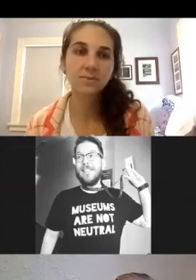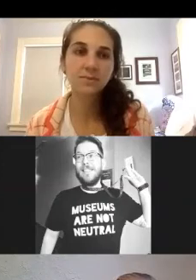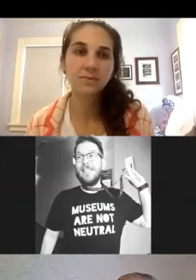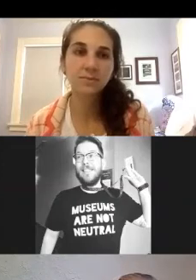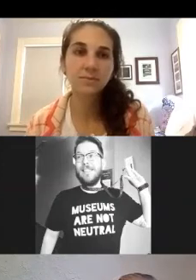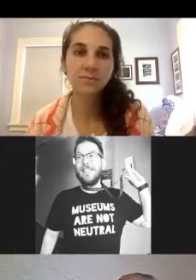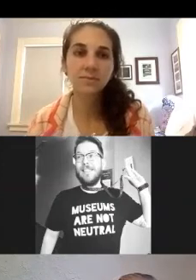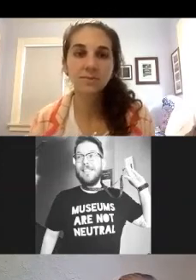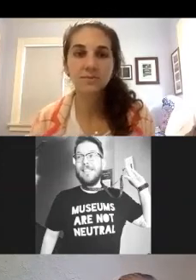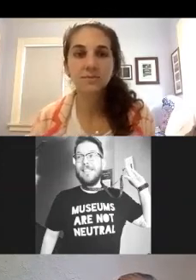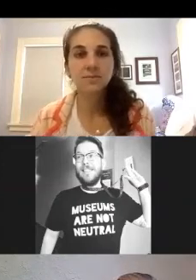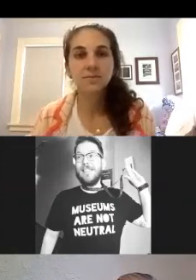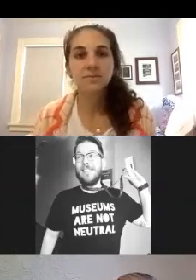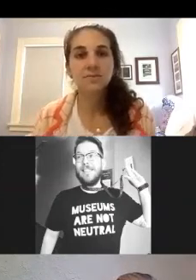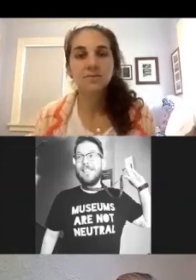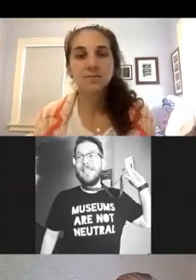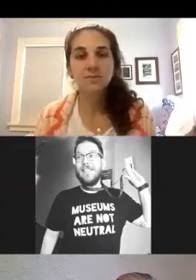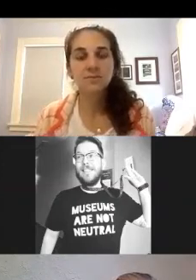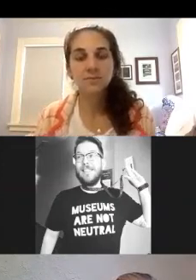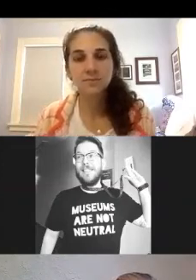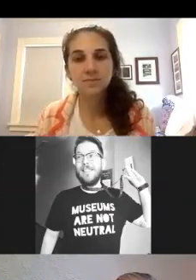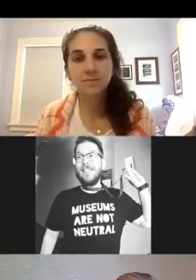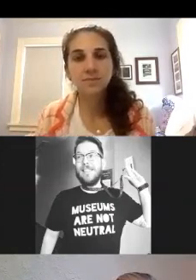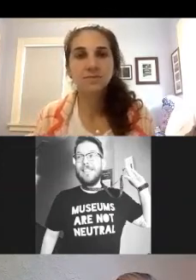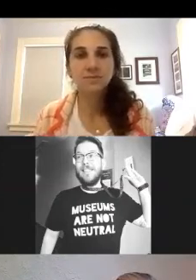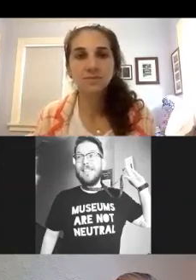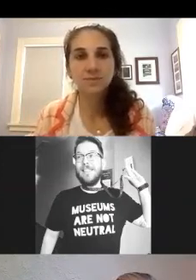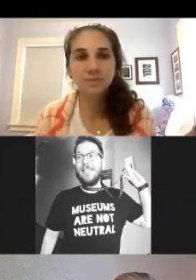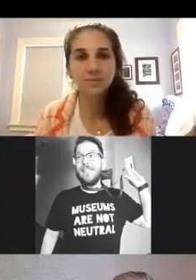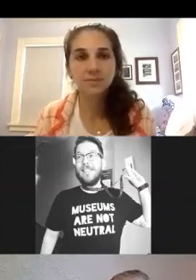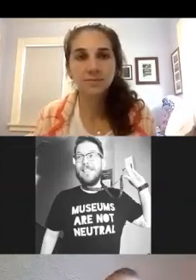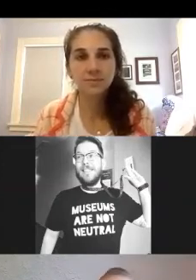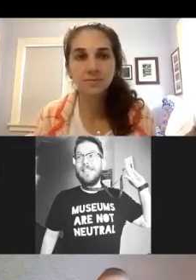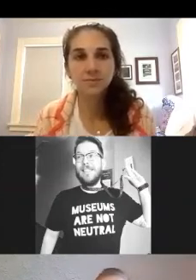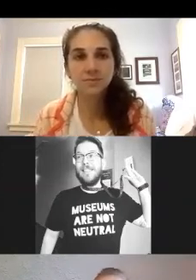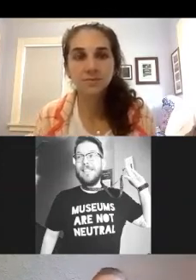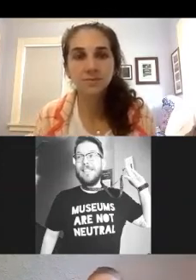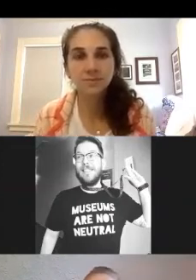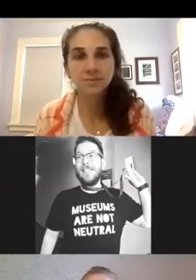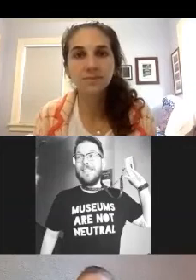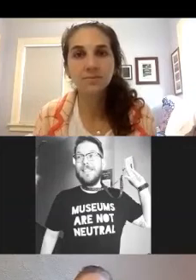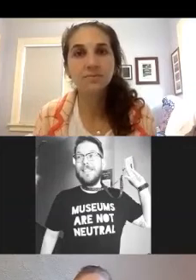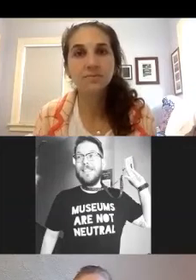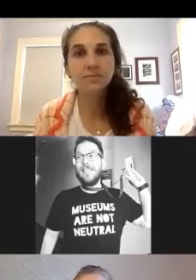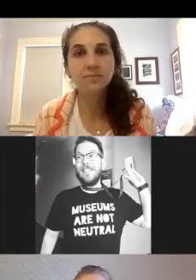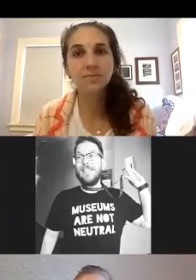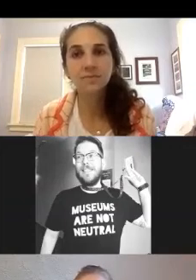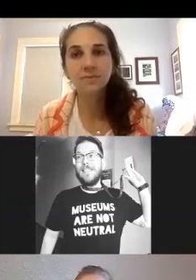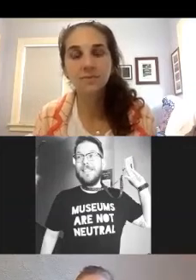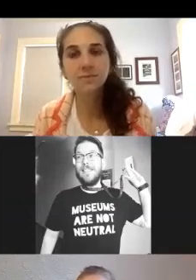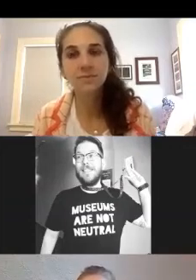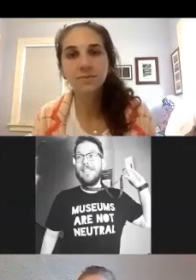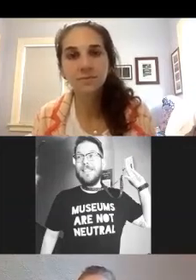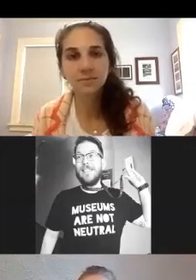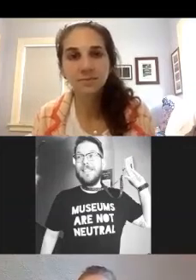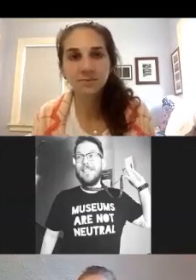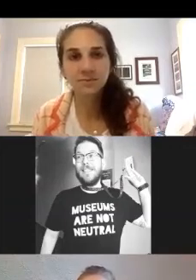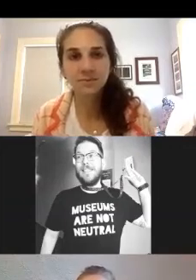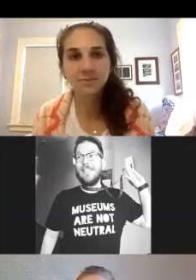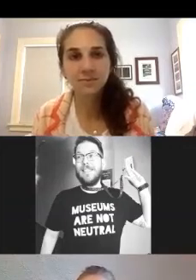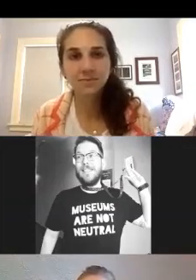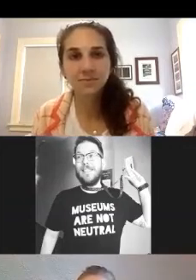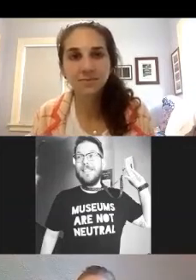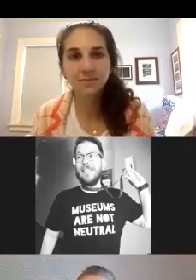a current engagement guide, sharing how the meetings support their professional practice.